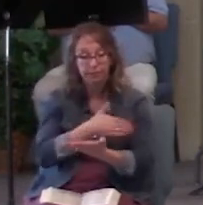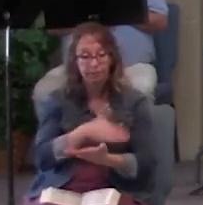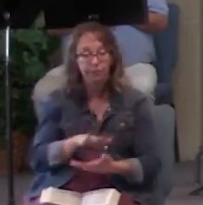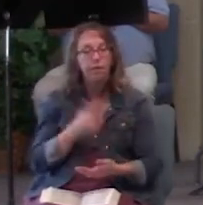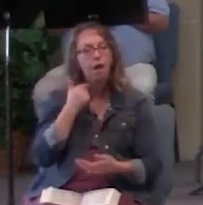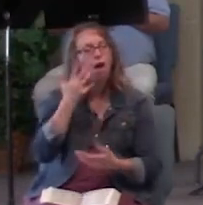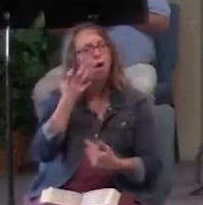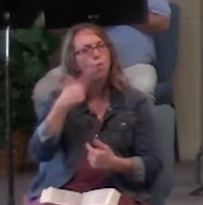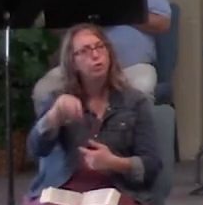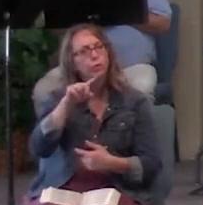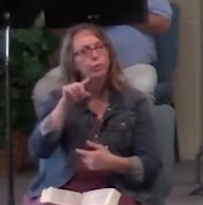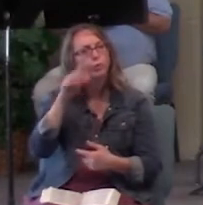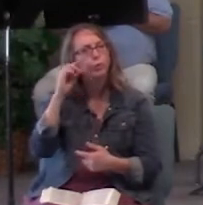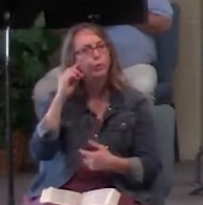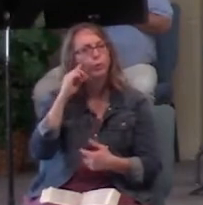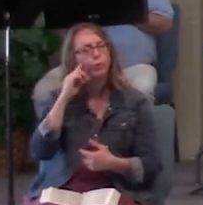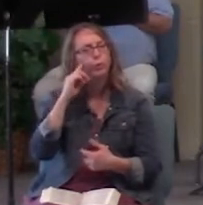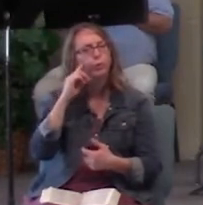I just want you